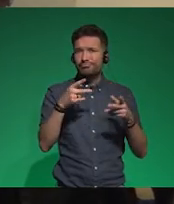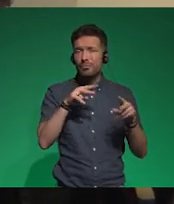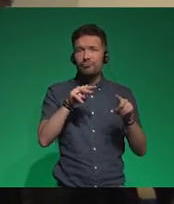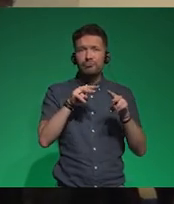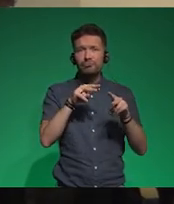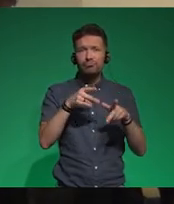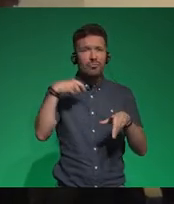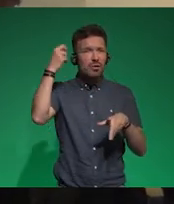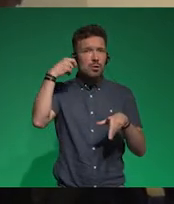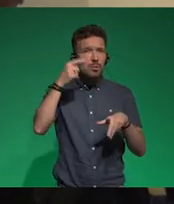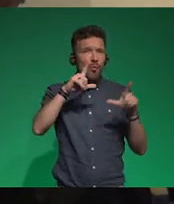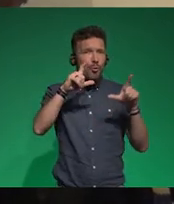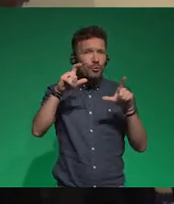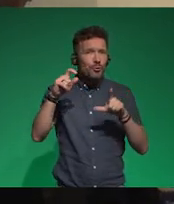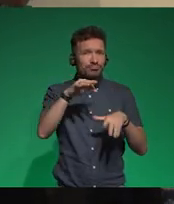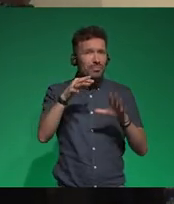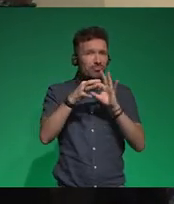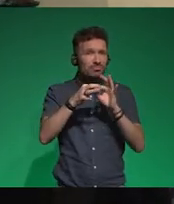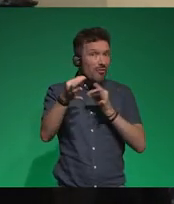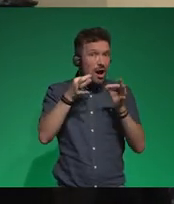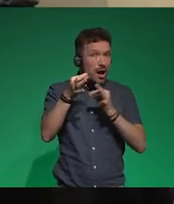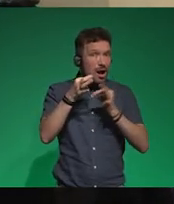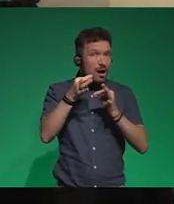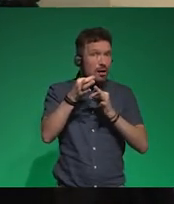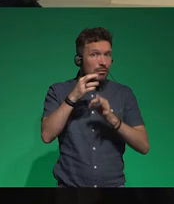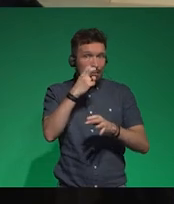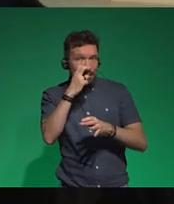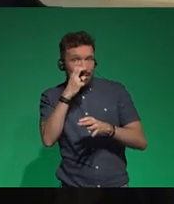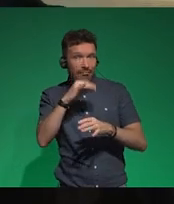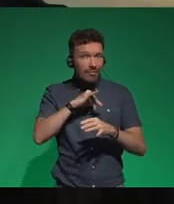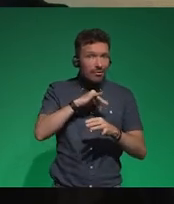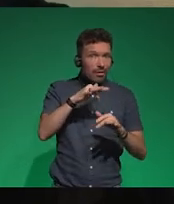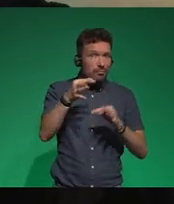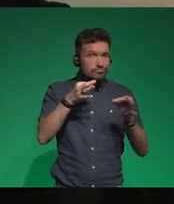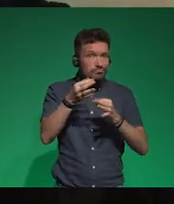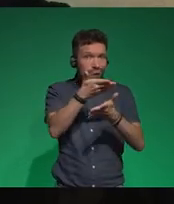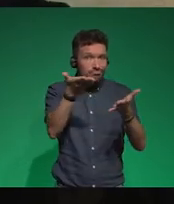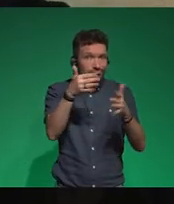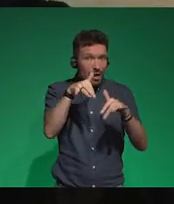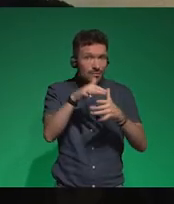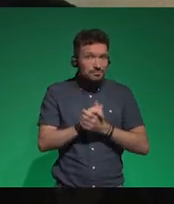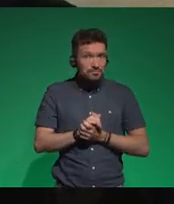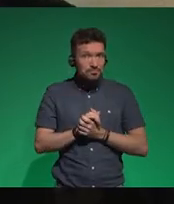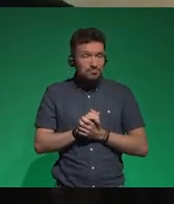to speak about with Trinh Thi as long as she's with us now?